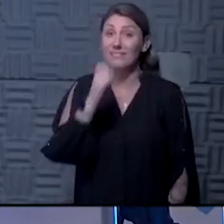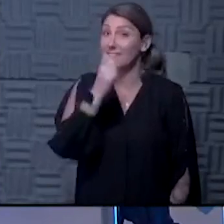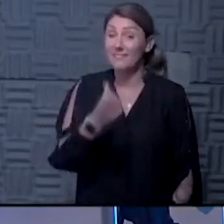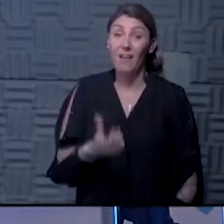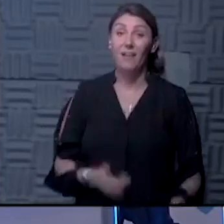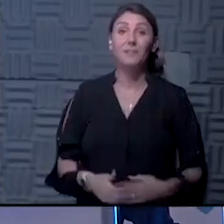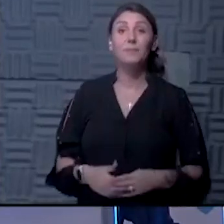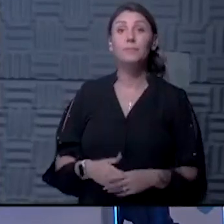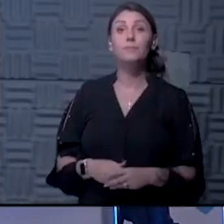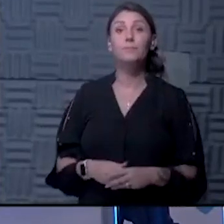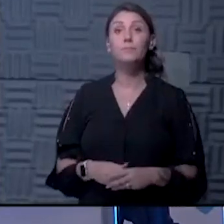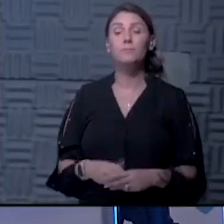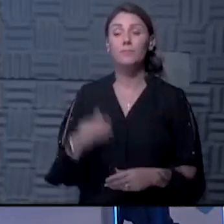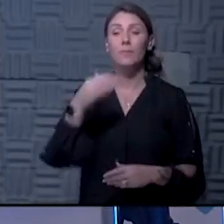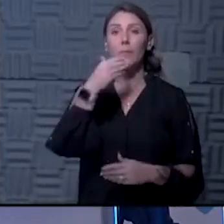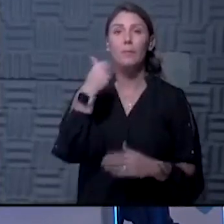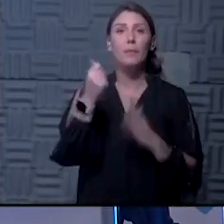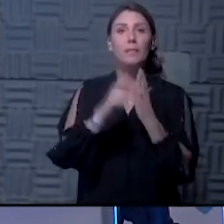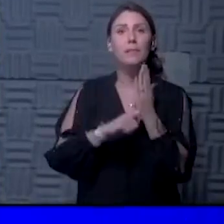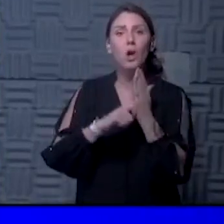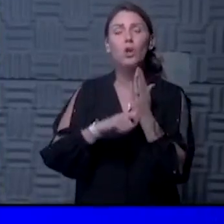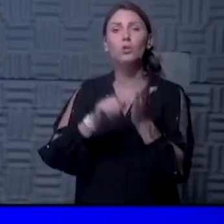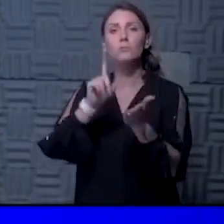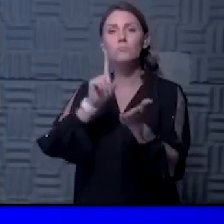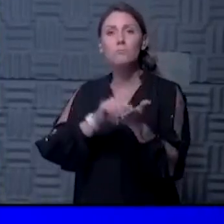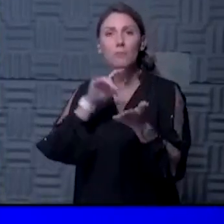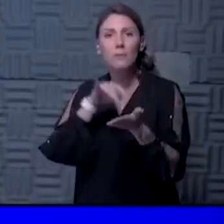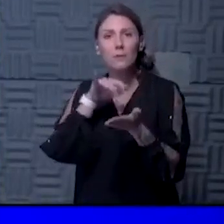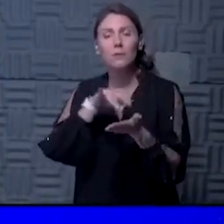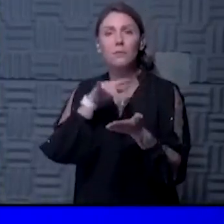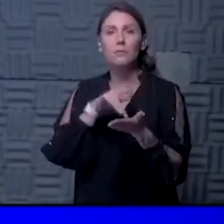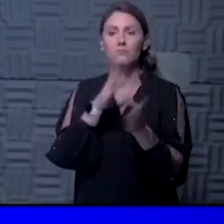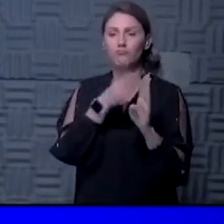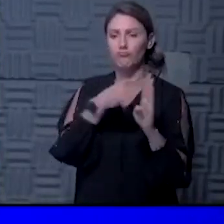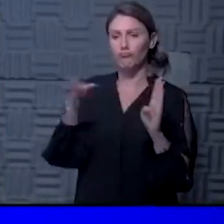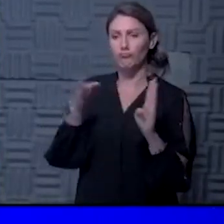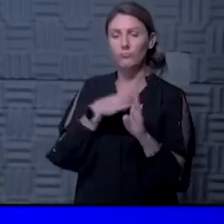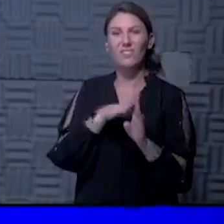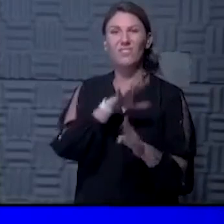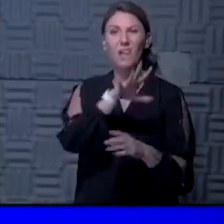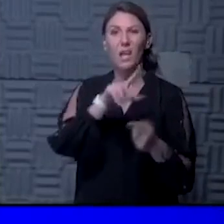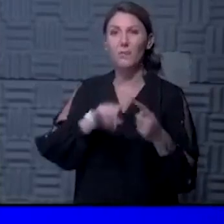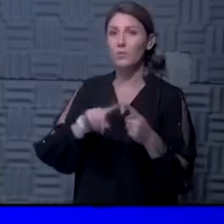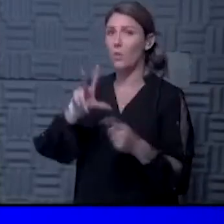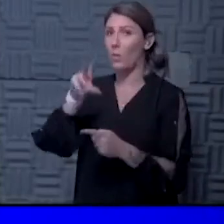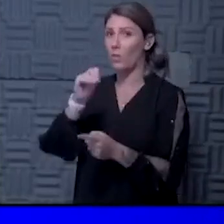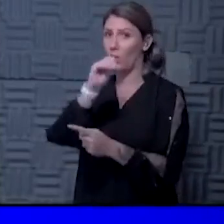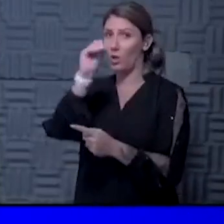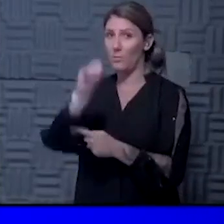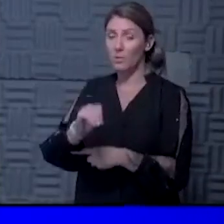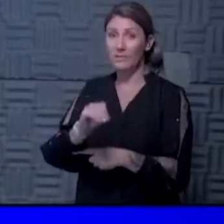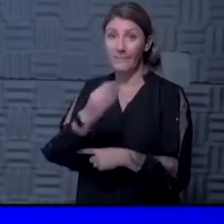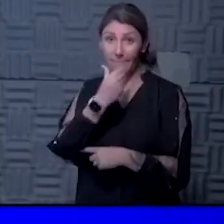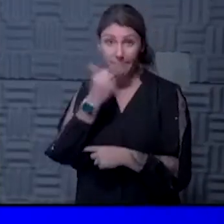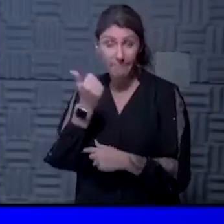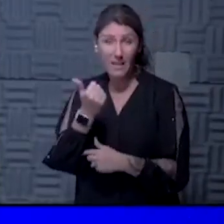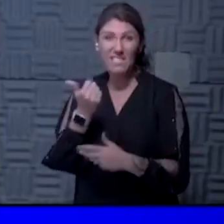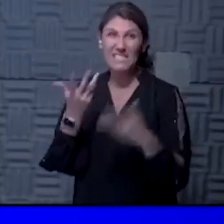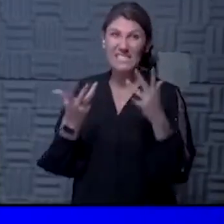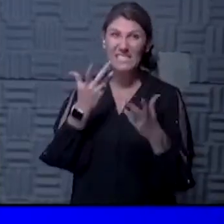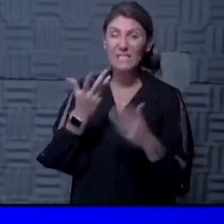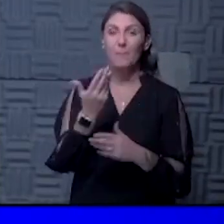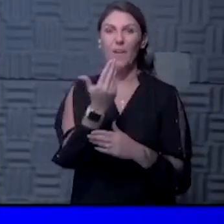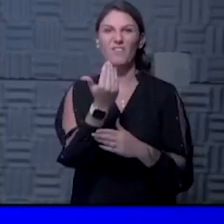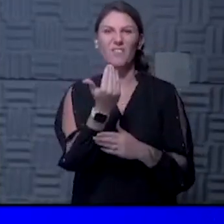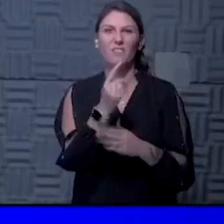best articles, the published studies, really ranges from 5 to 30%. For the most part, the best weighted studies, probably about